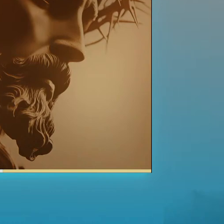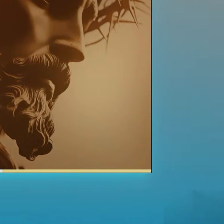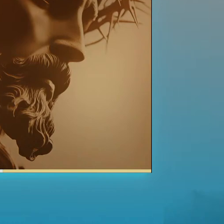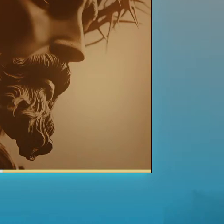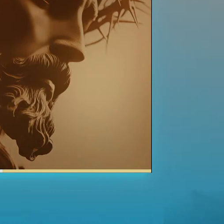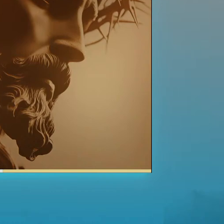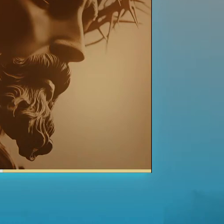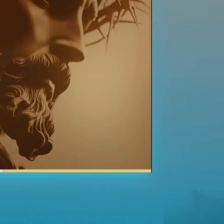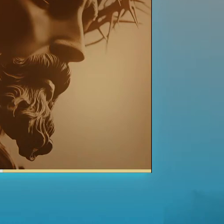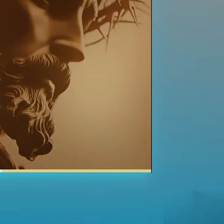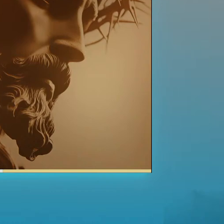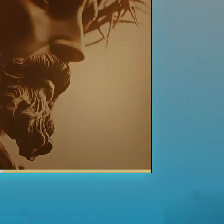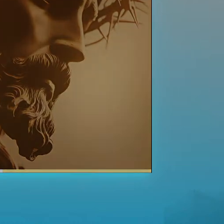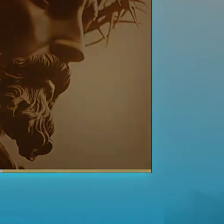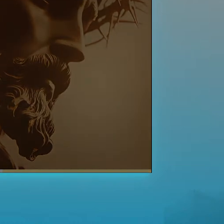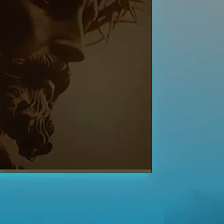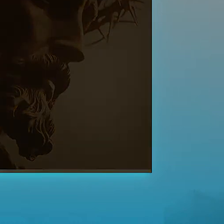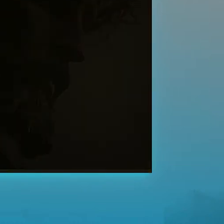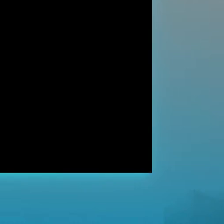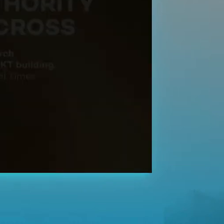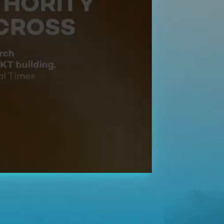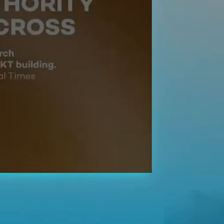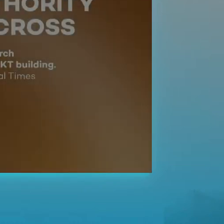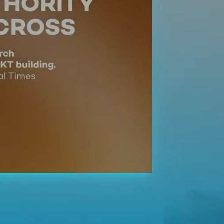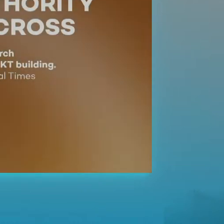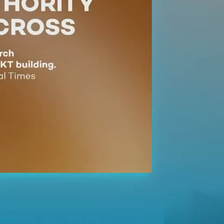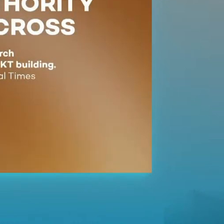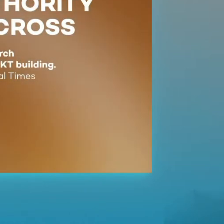Who is bigger than the heavens?